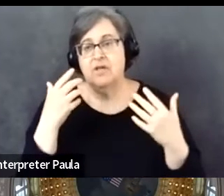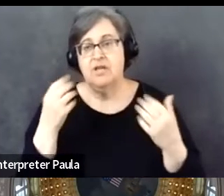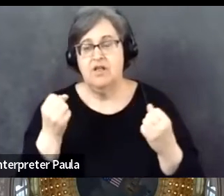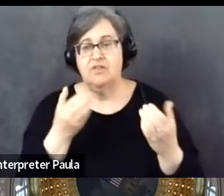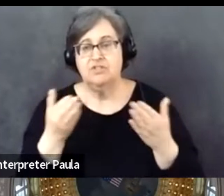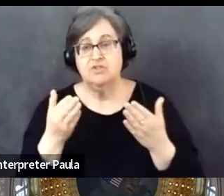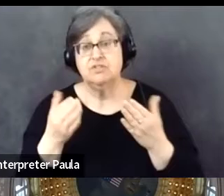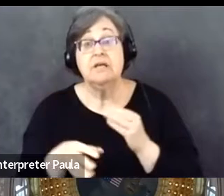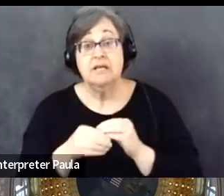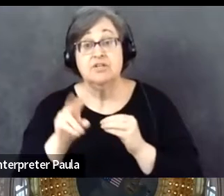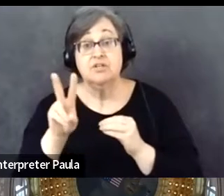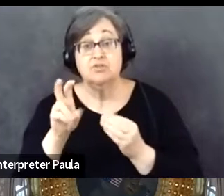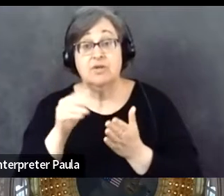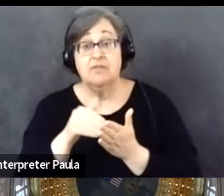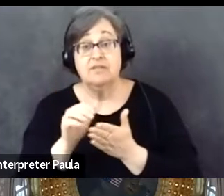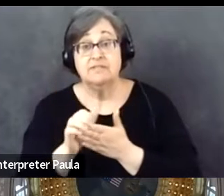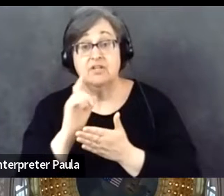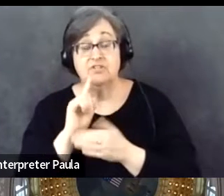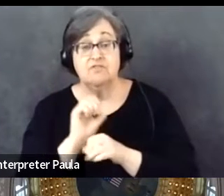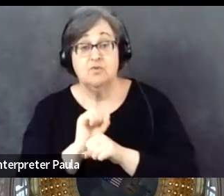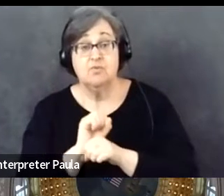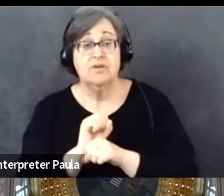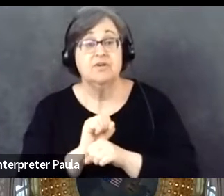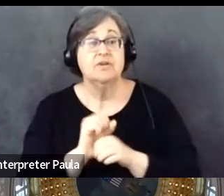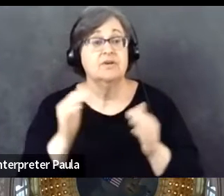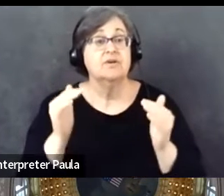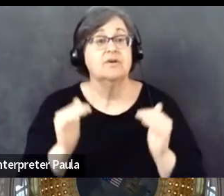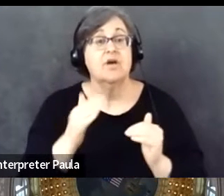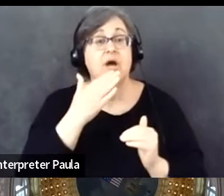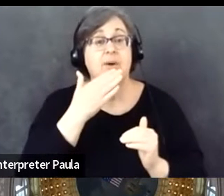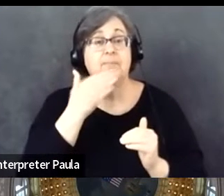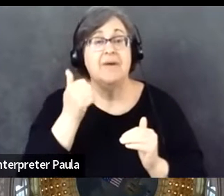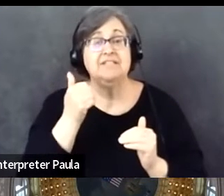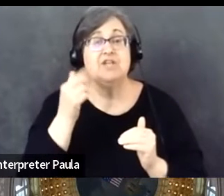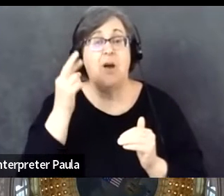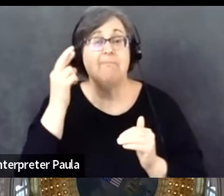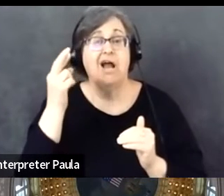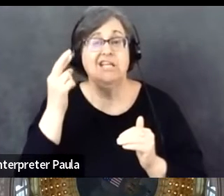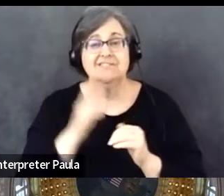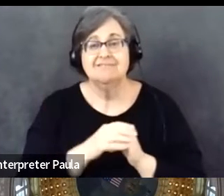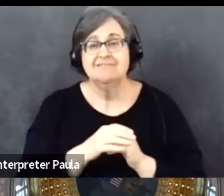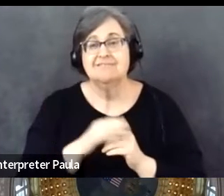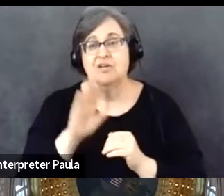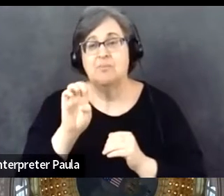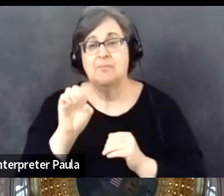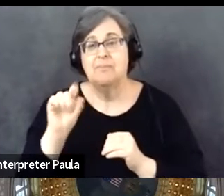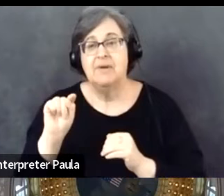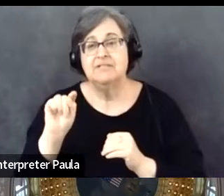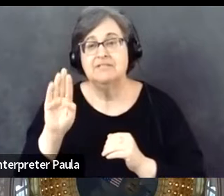extra $200,000 for their work. Best Buddies, they had some people that